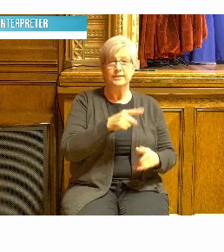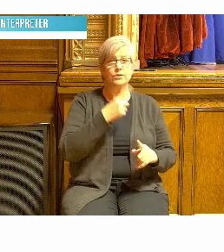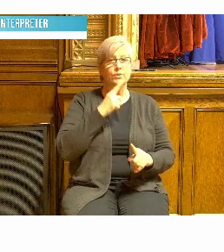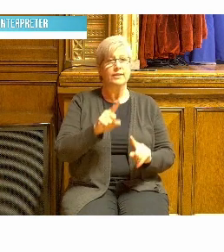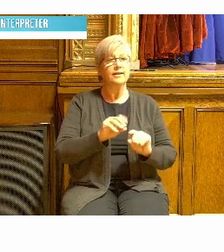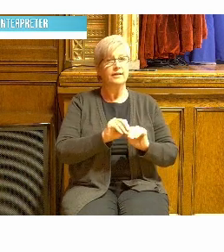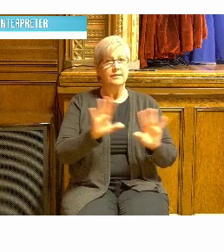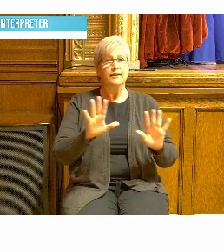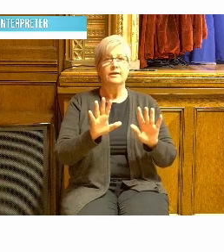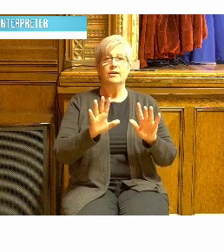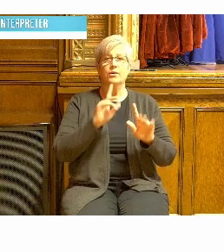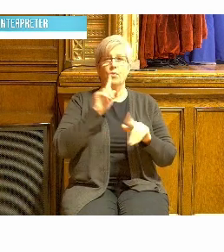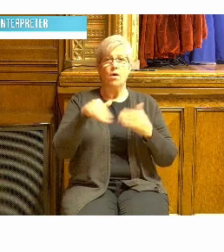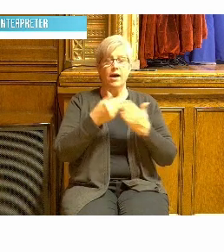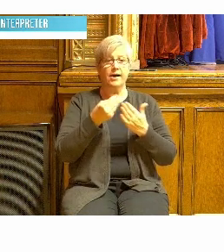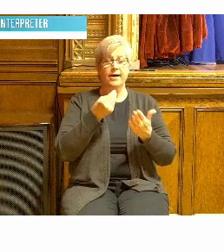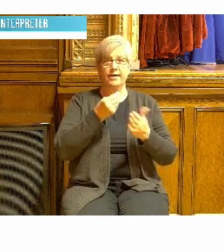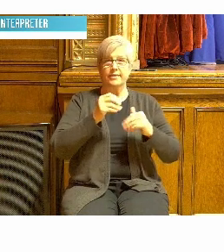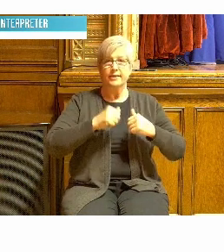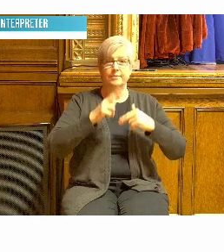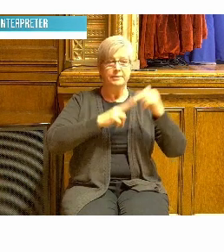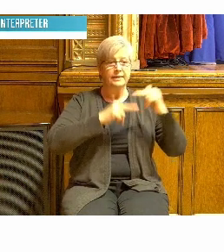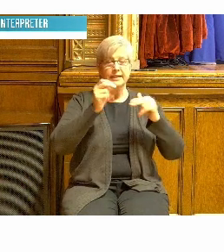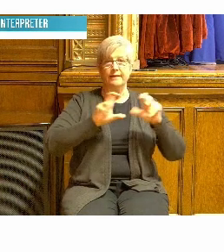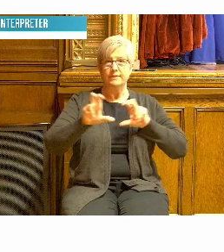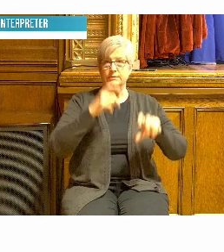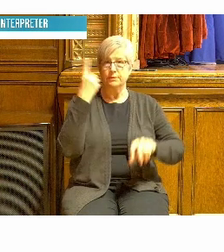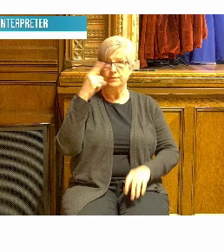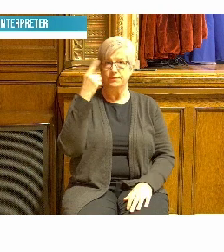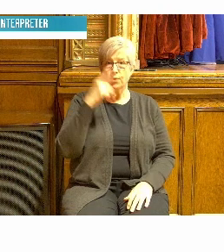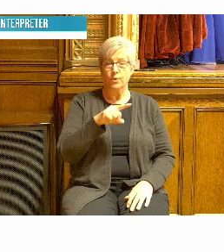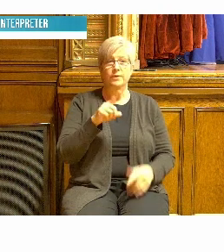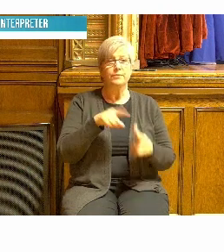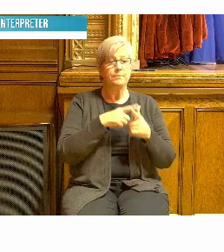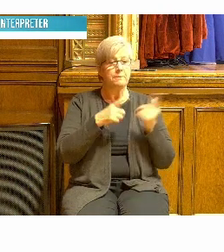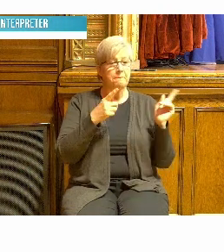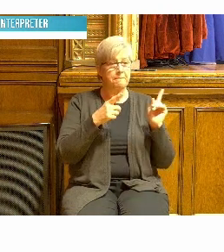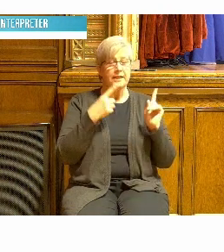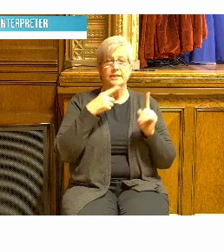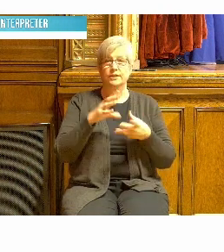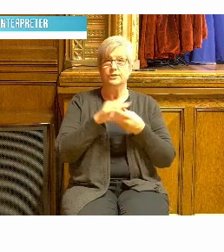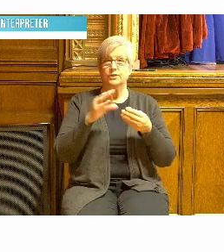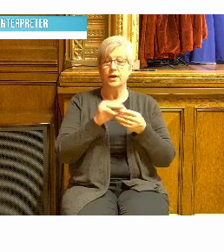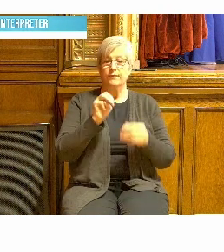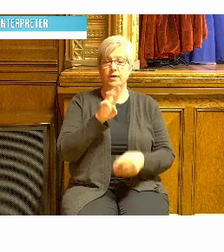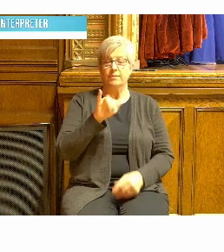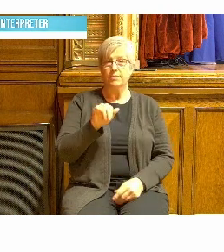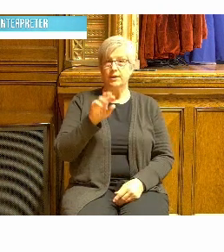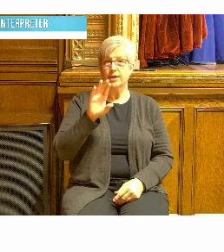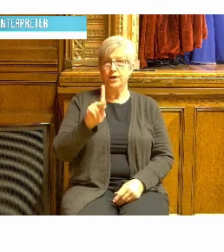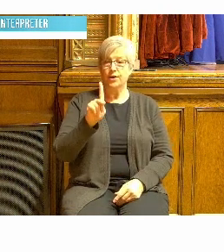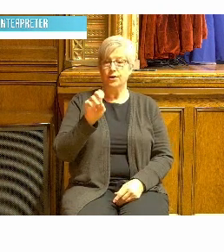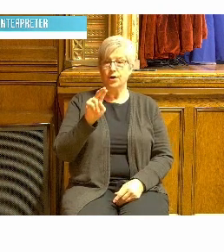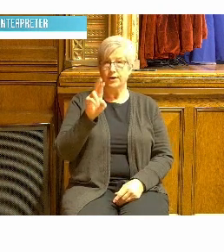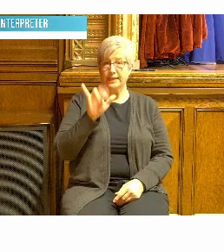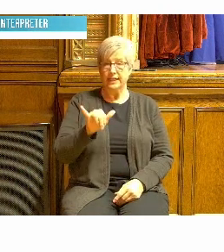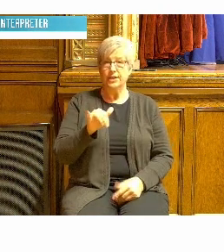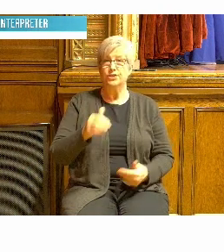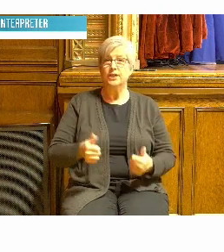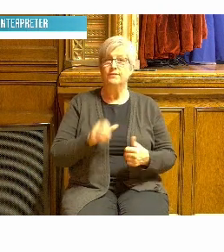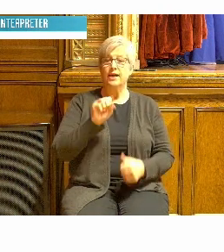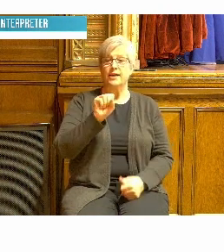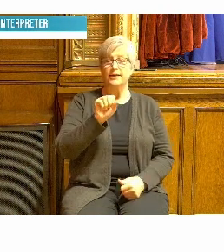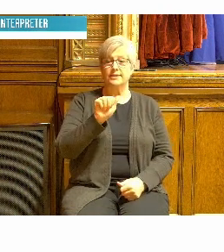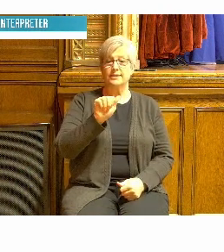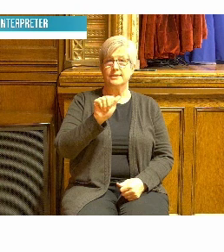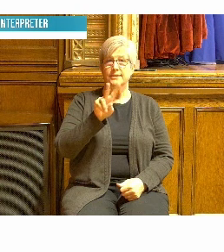this infrastructure and investment was really for. We also want to share the story of Mary Kearney. She was living with her family on Savannah Street when